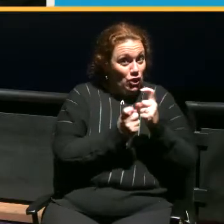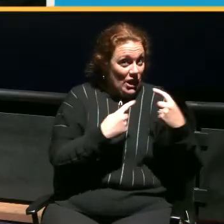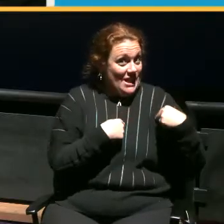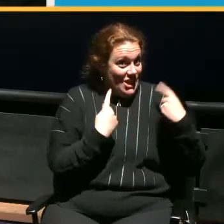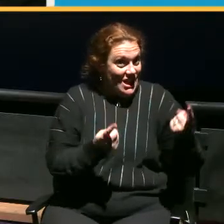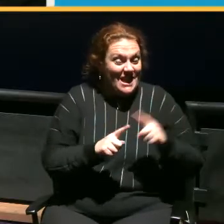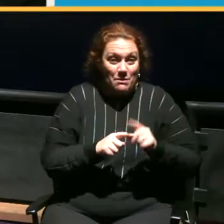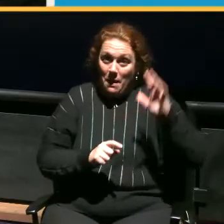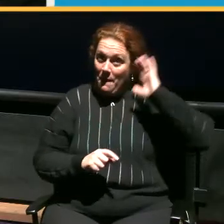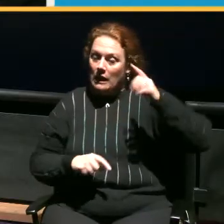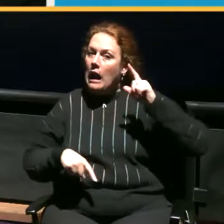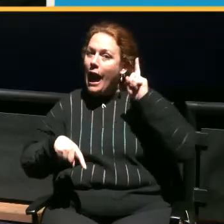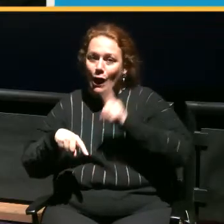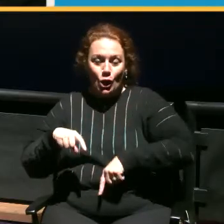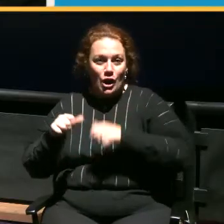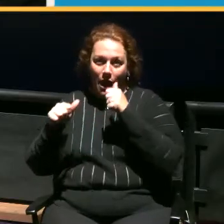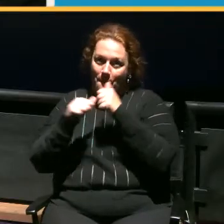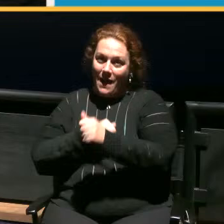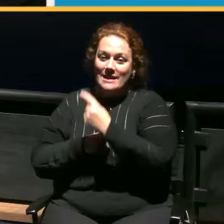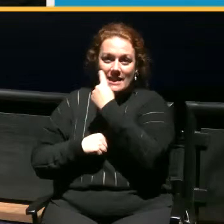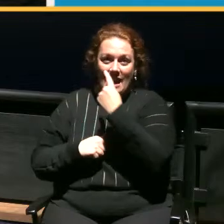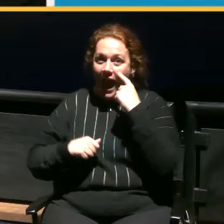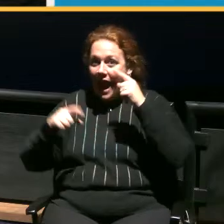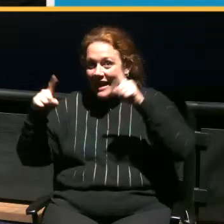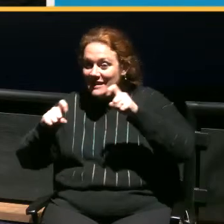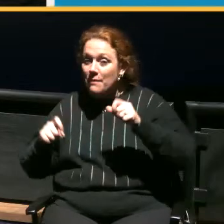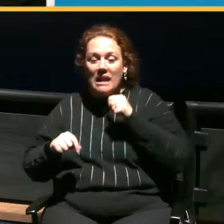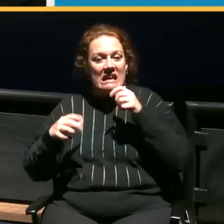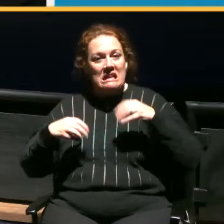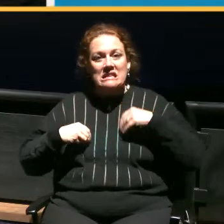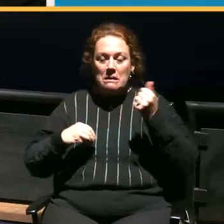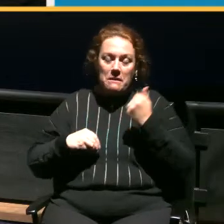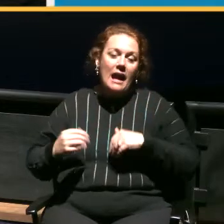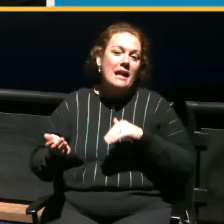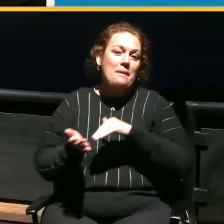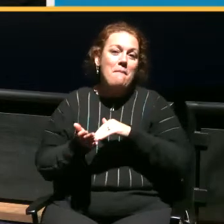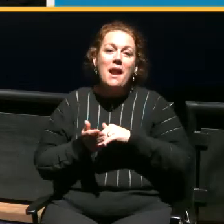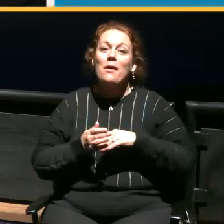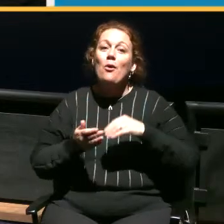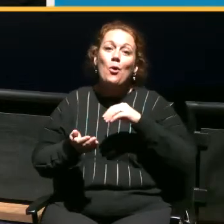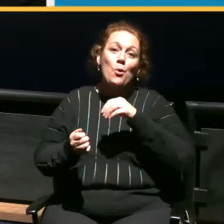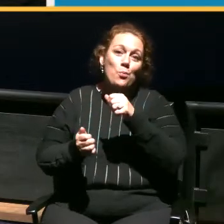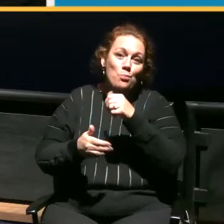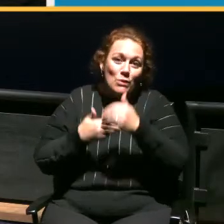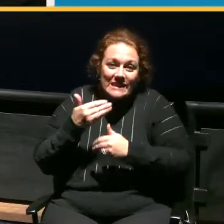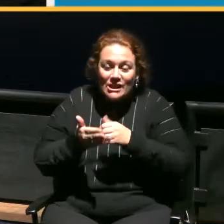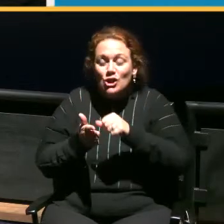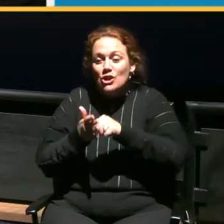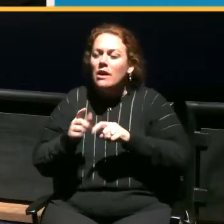I could not pass the eye exam, and they didn't accept any medical procedure. But I found out about something called